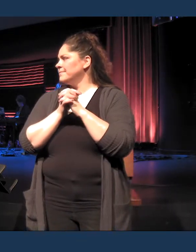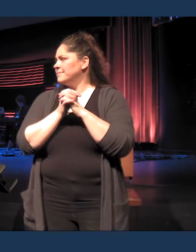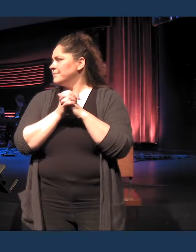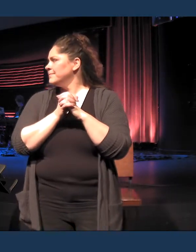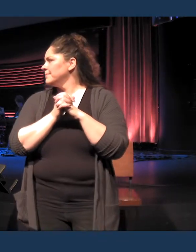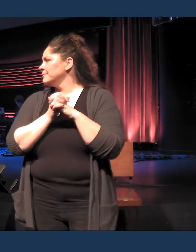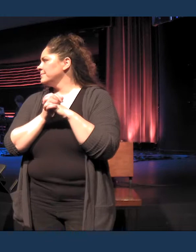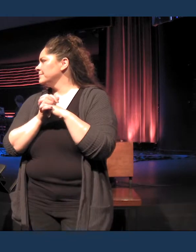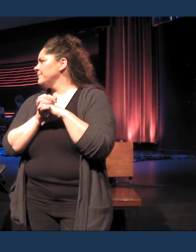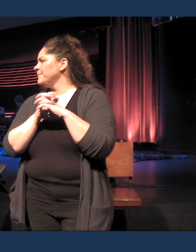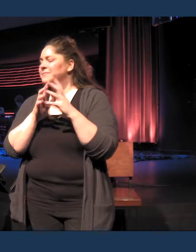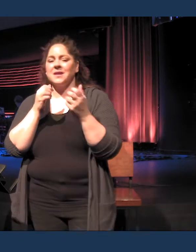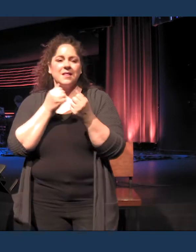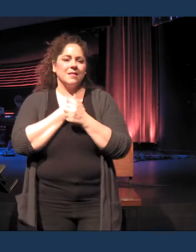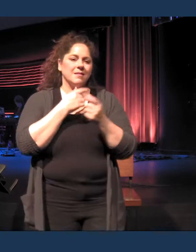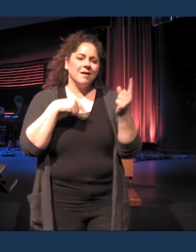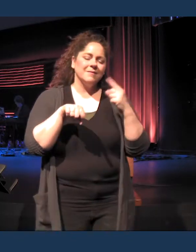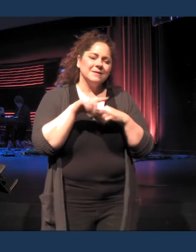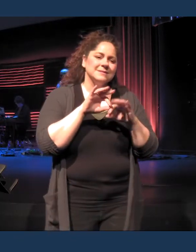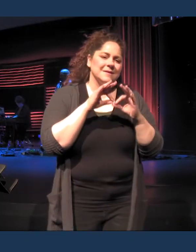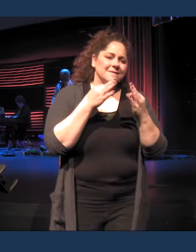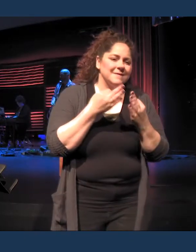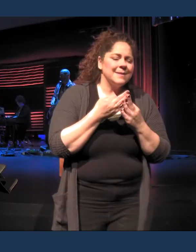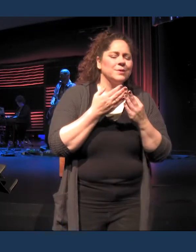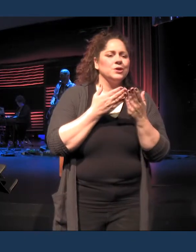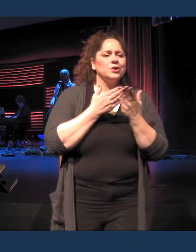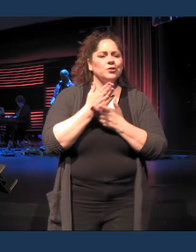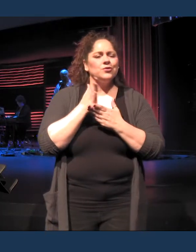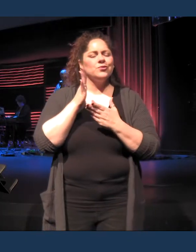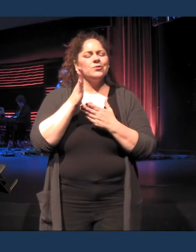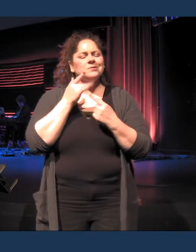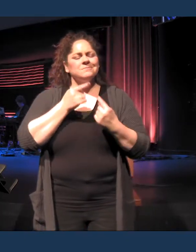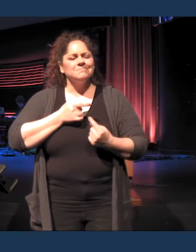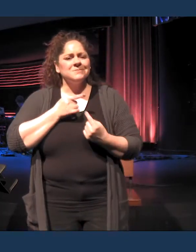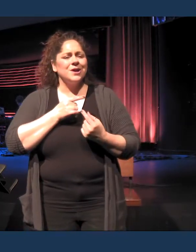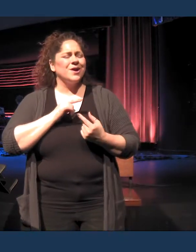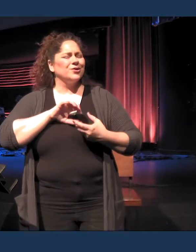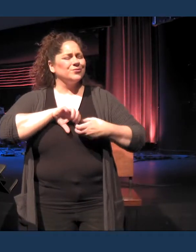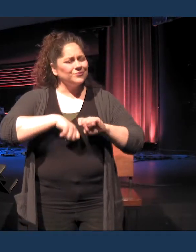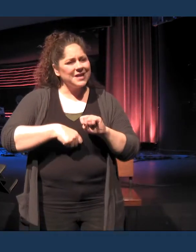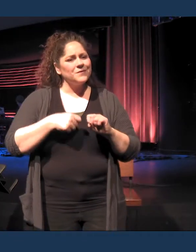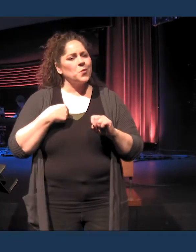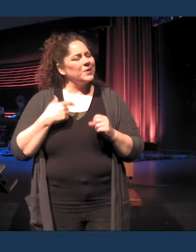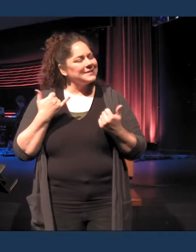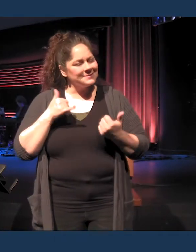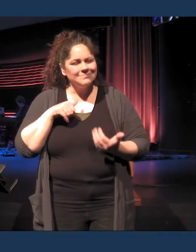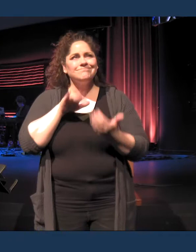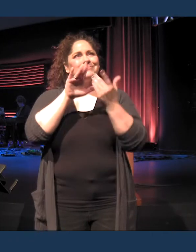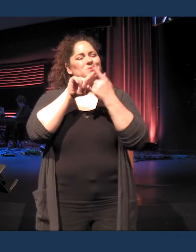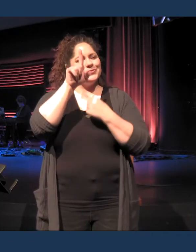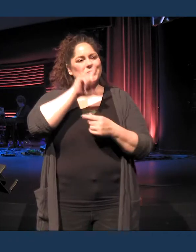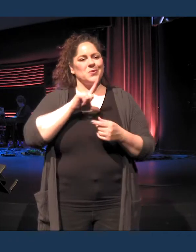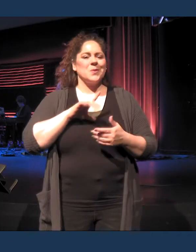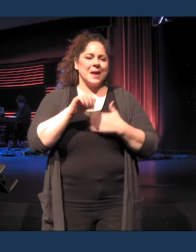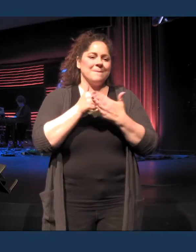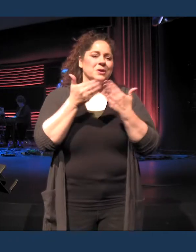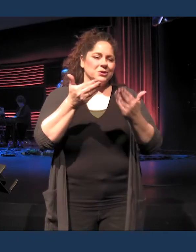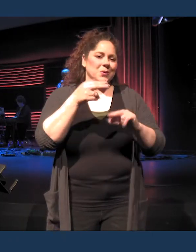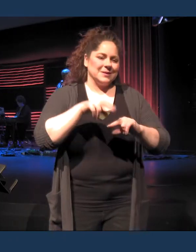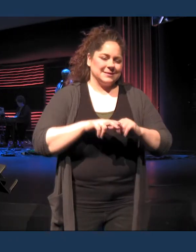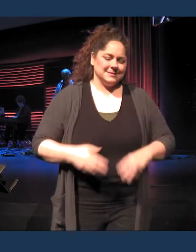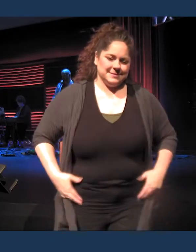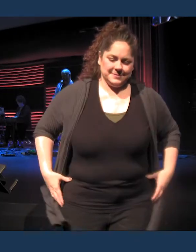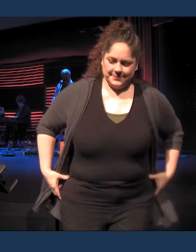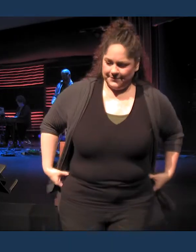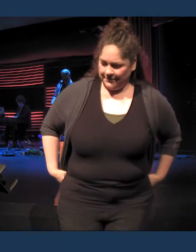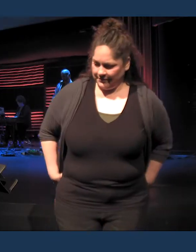families. That even in time of trouble and time of hurt, we can praise and cling to the Lord. Amen. Amen. You all can be seated this